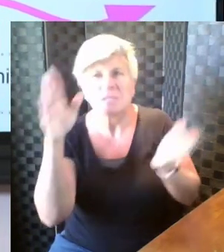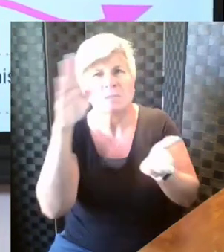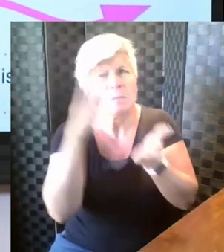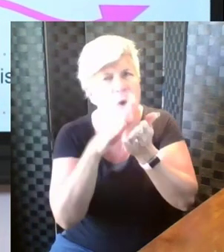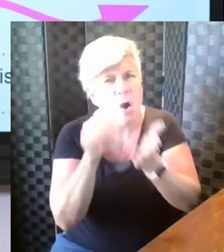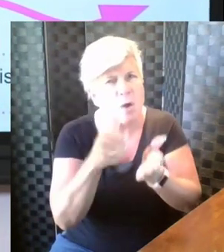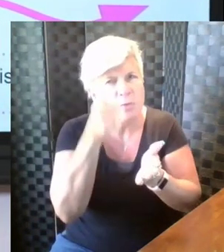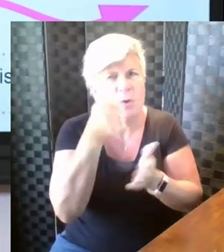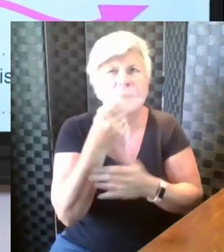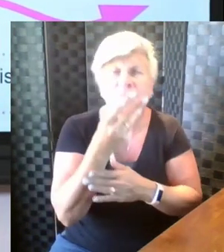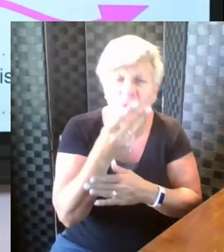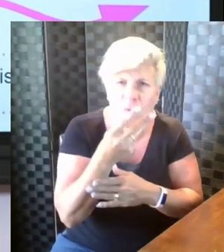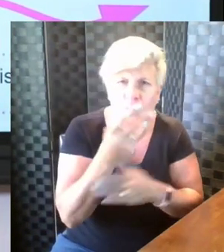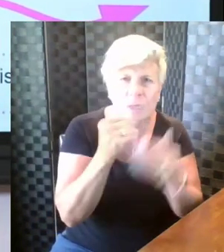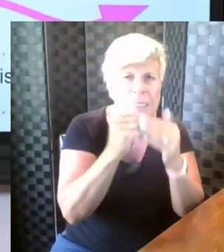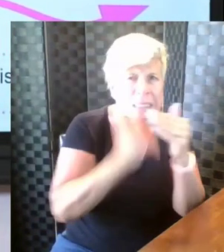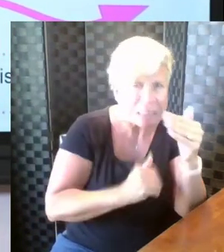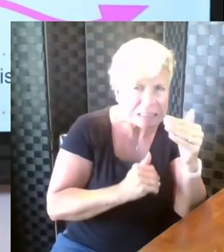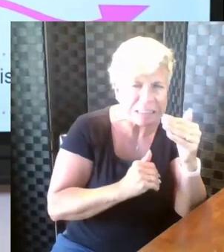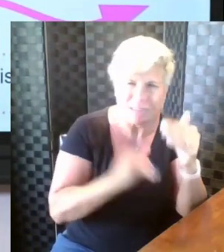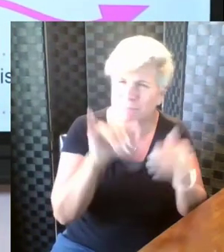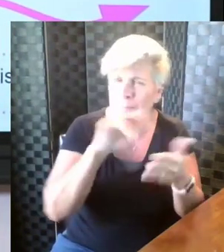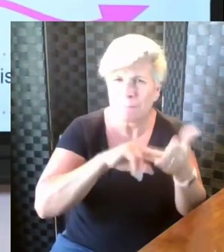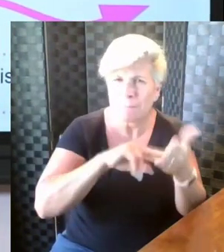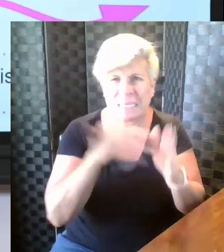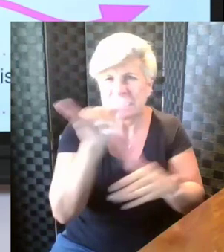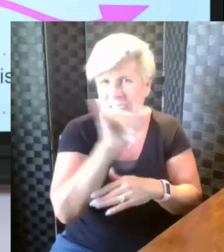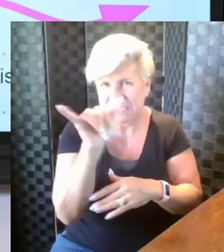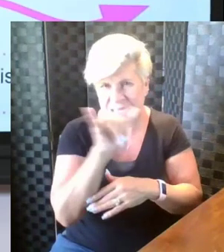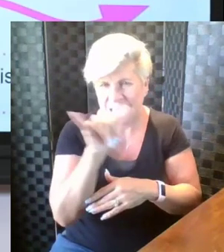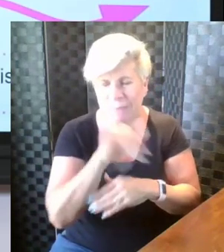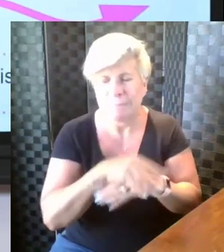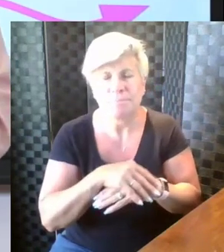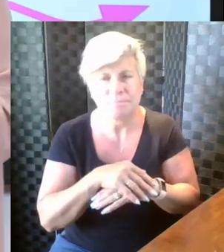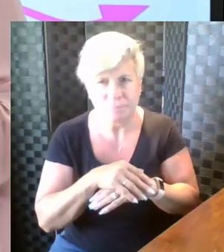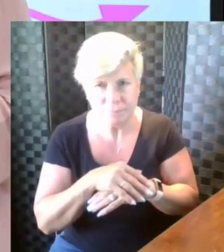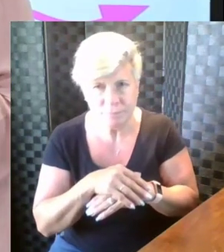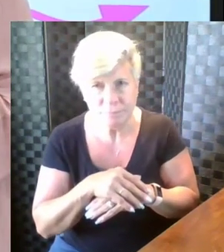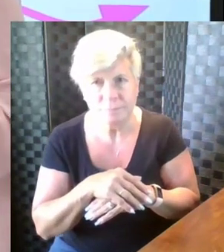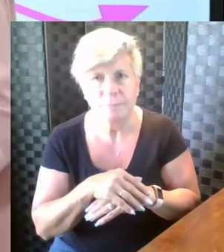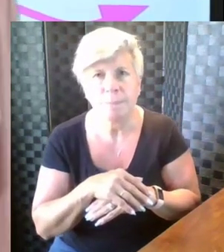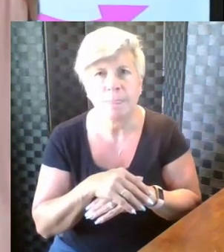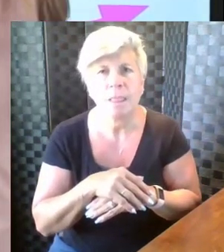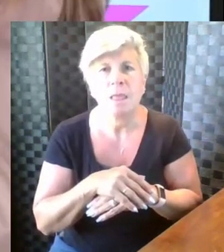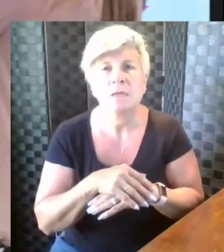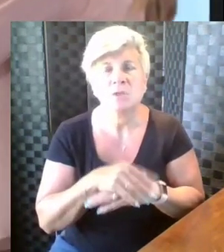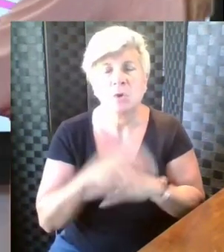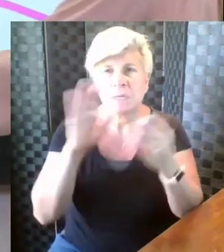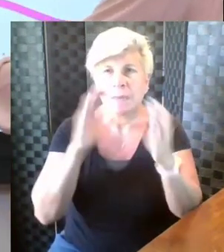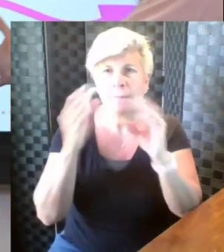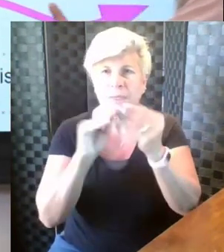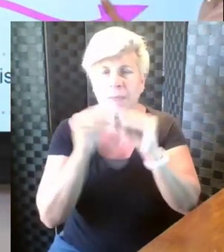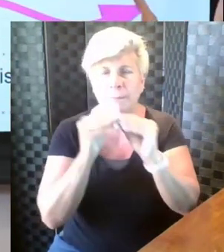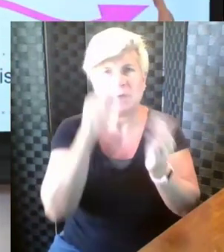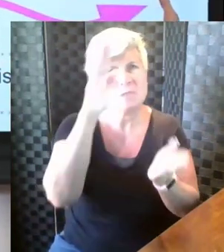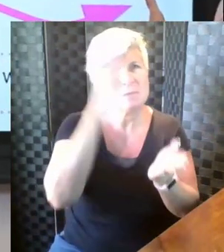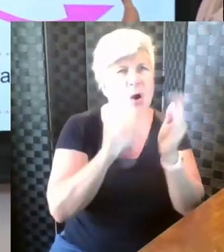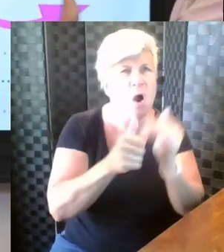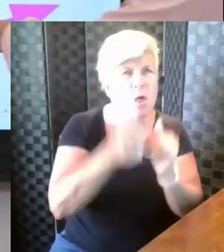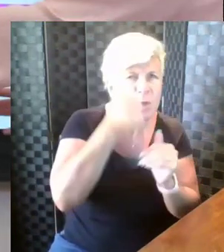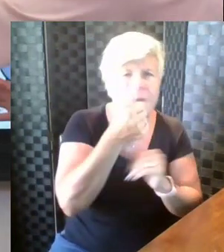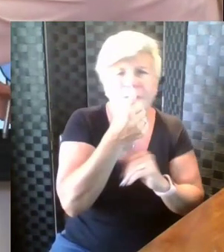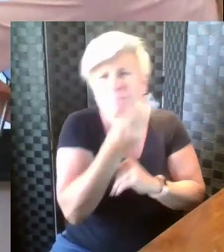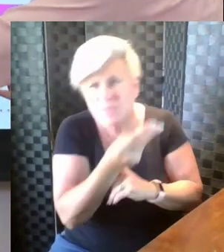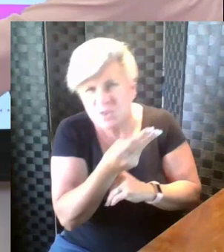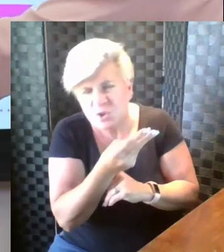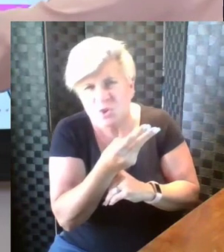smaller and fewer and least and less can all be a little bit interchangeable when we're talking about comparing numbers. And then I used an elephant over here